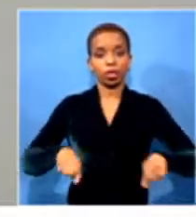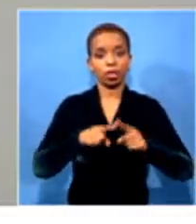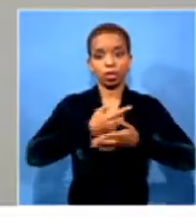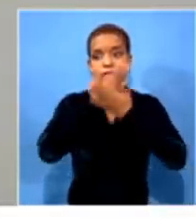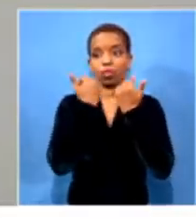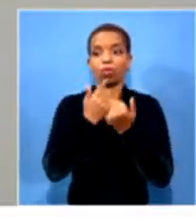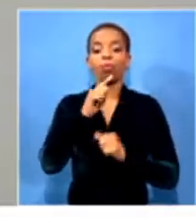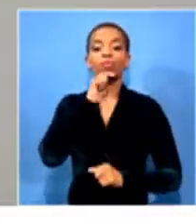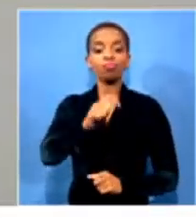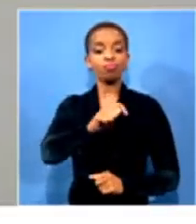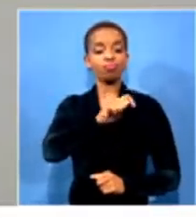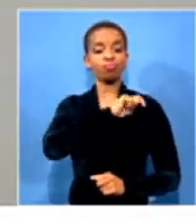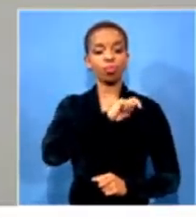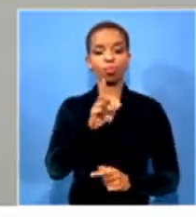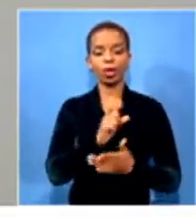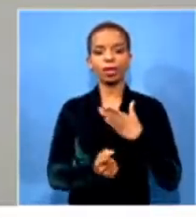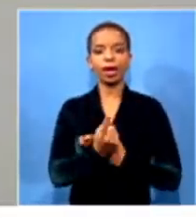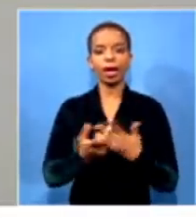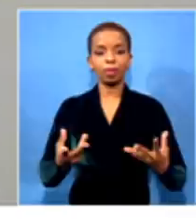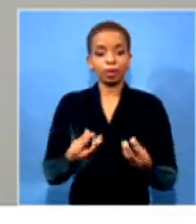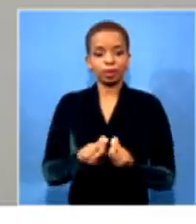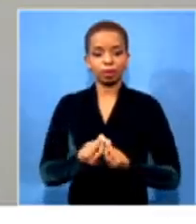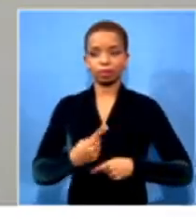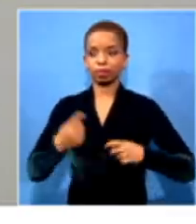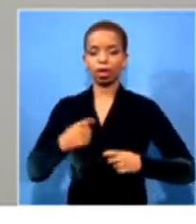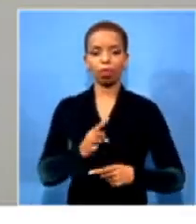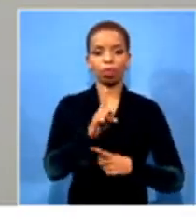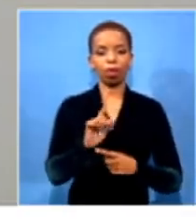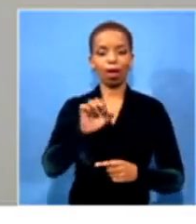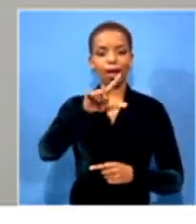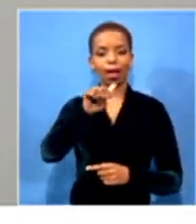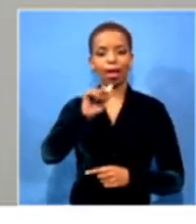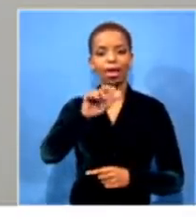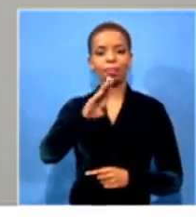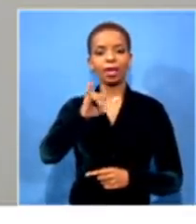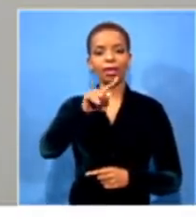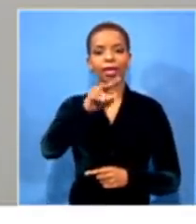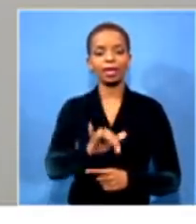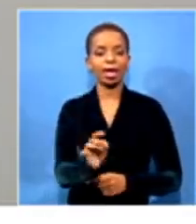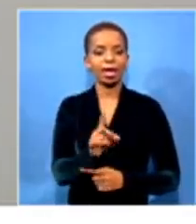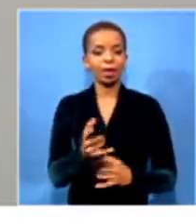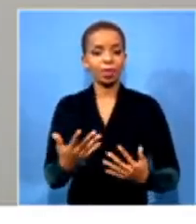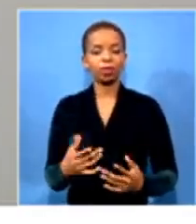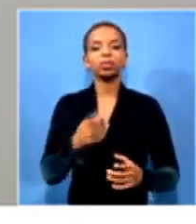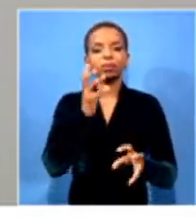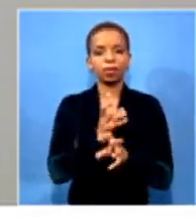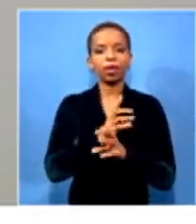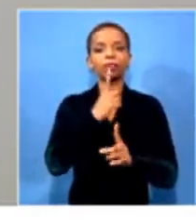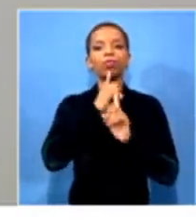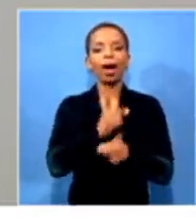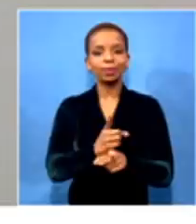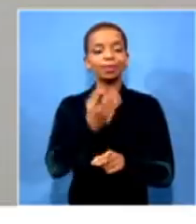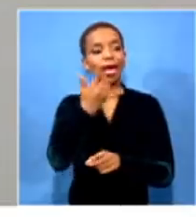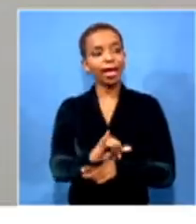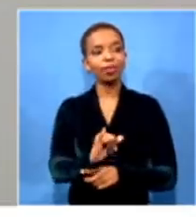not know what the sum of assets is. We do not know what the sum of liabilities is. So it's remarkably difficult to answer the question of whether there's anything left